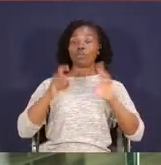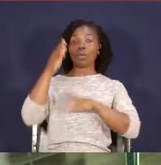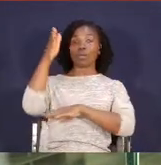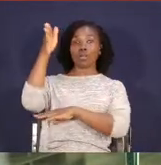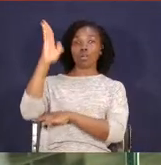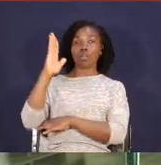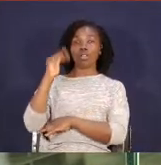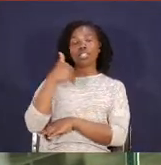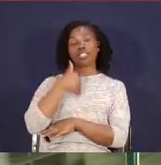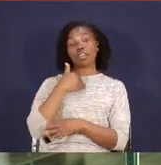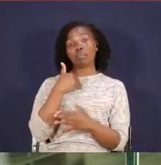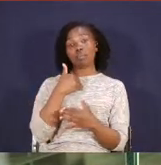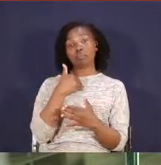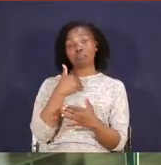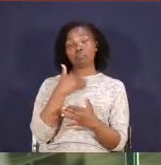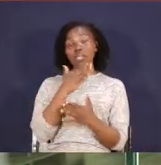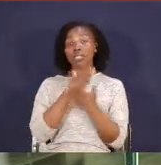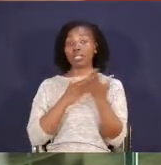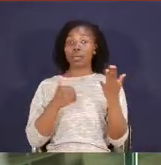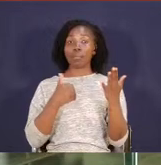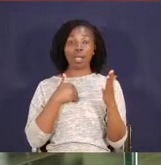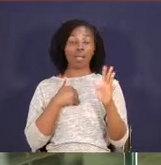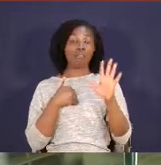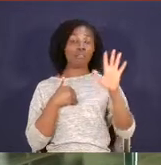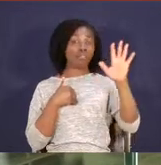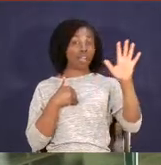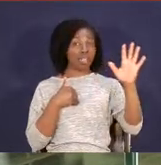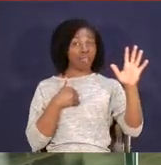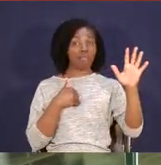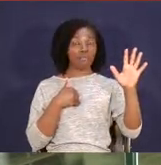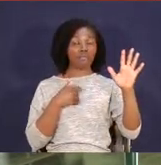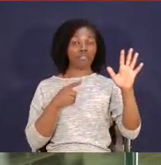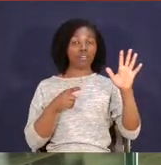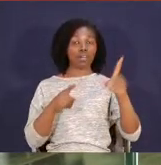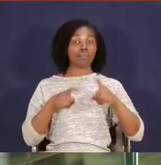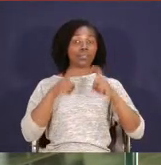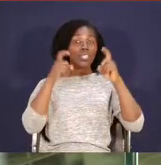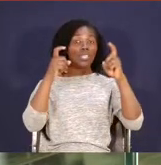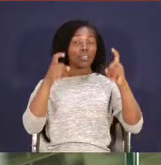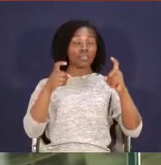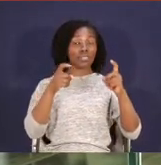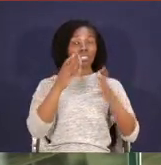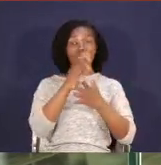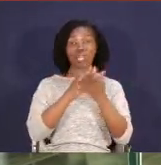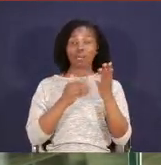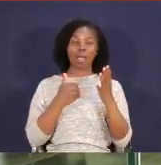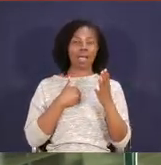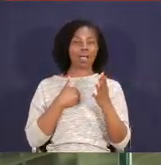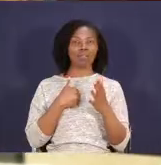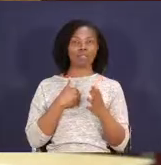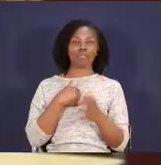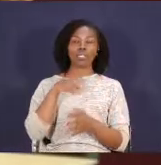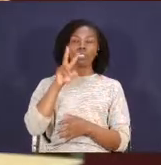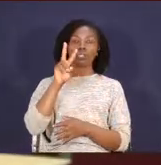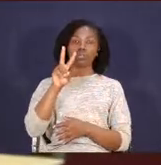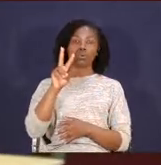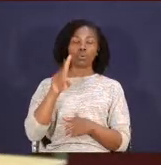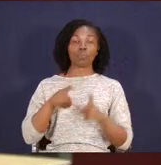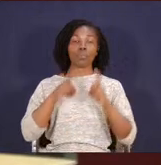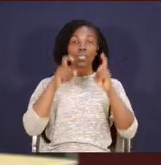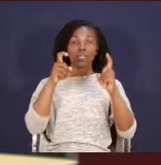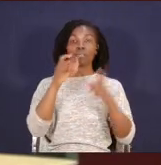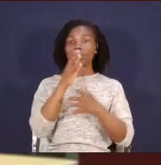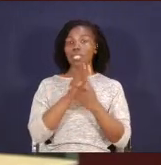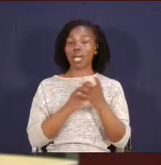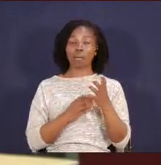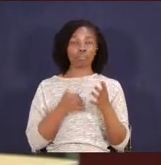with 5 bags of gold. There are those with 2 bags of gold. There are those with 1 bag of gold. It doesn't matter. That